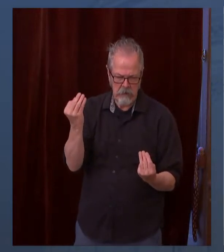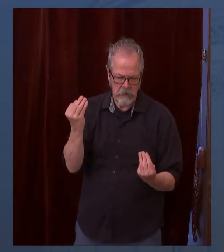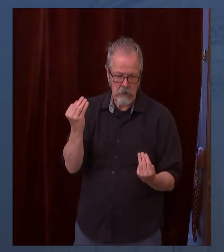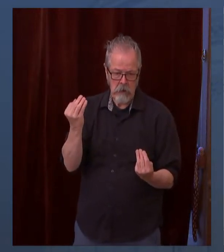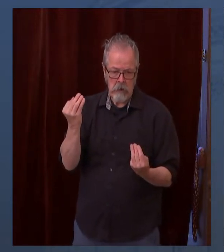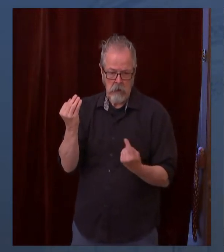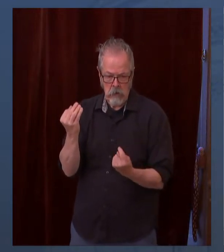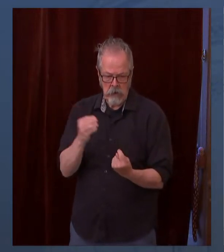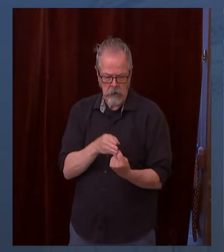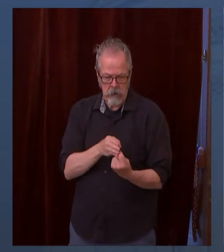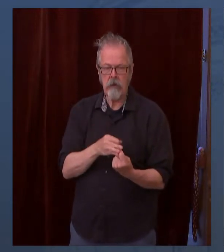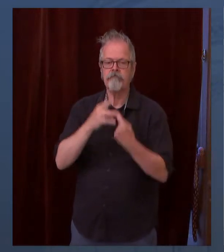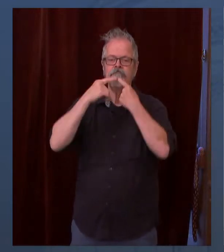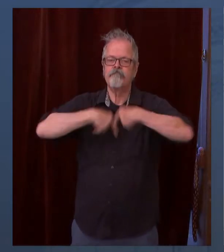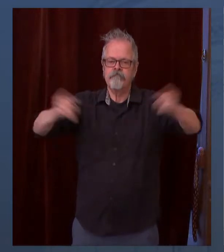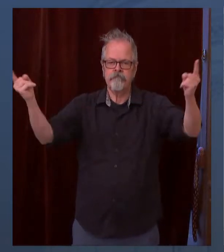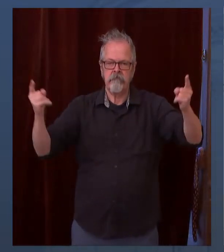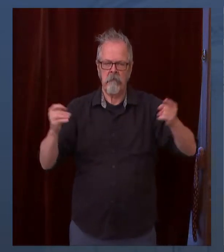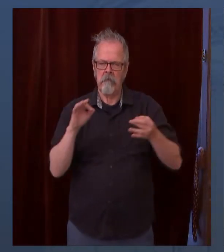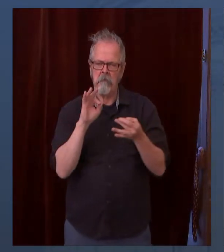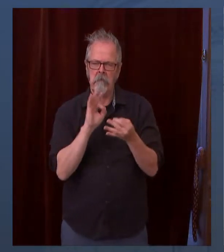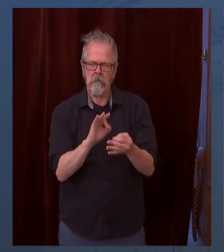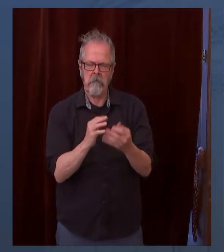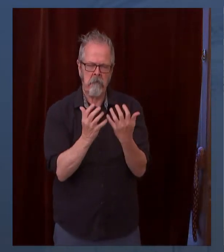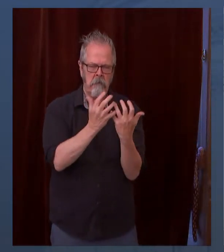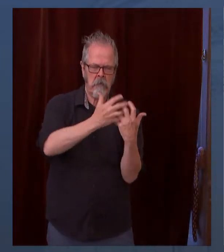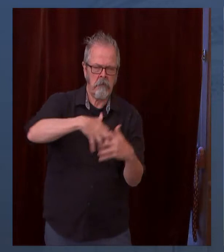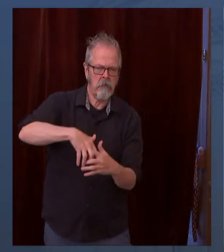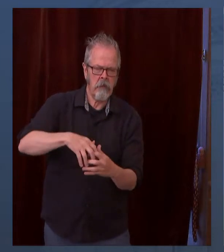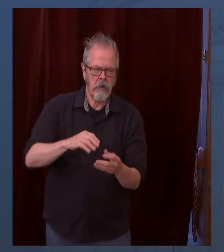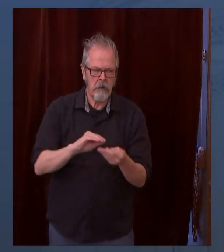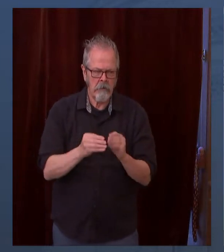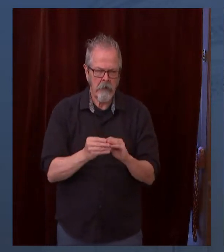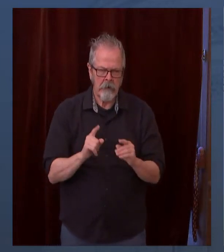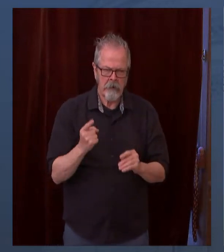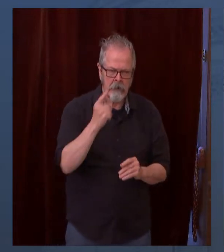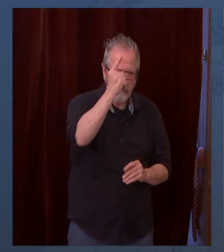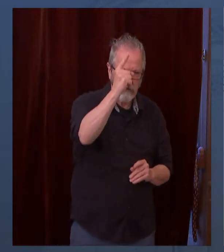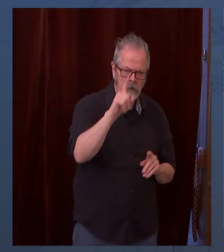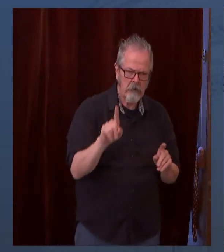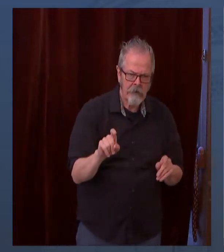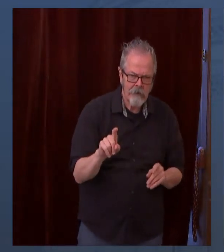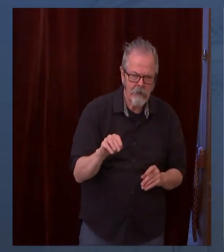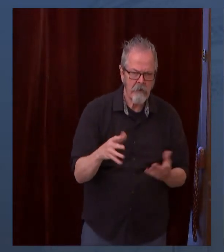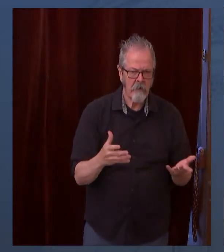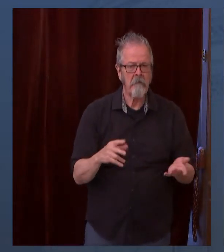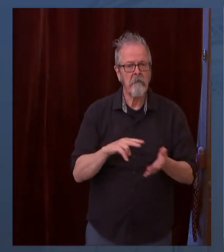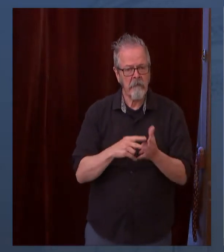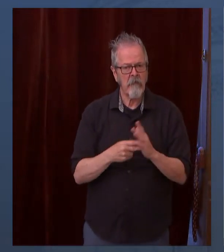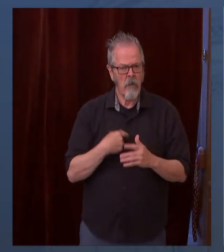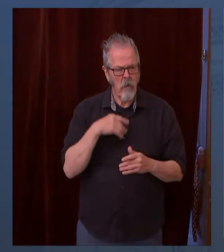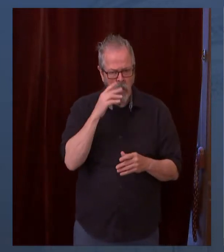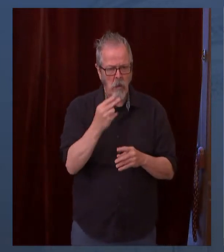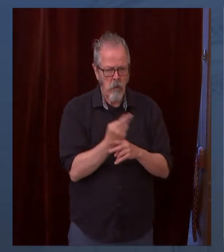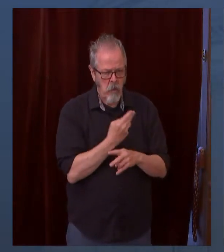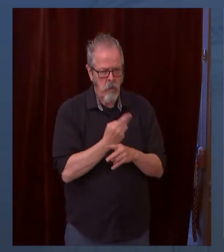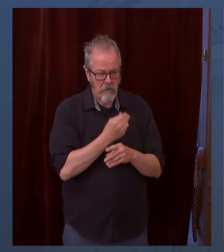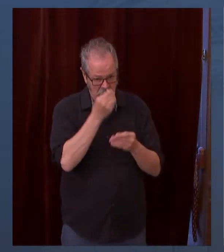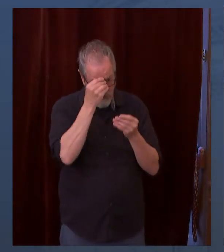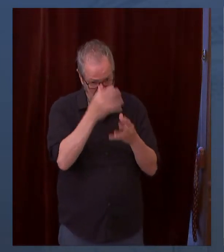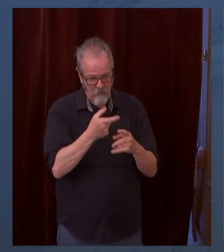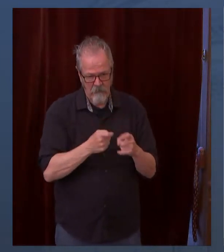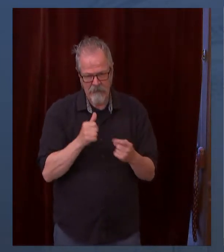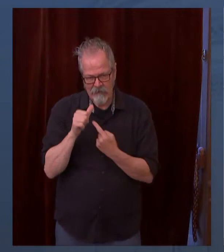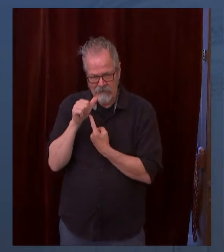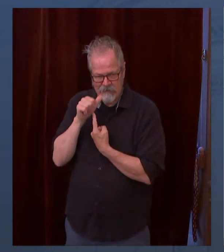accurate as well as timely with the information. So Monday, what this allows us to do is to get the information, analyze